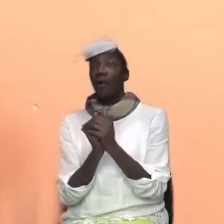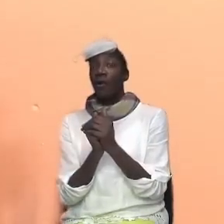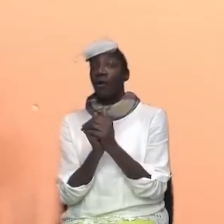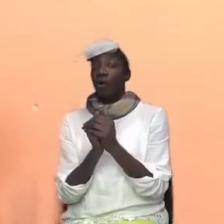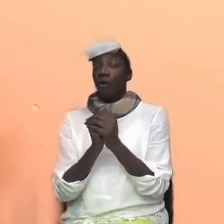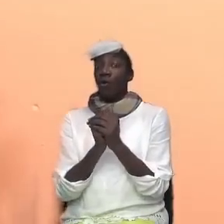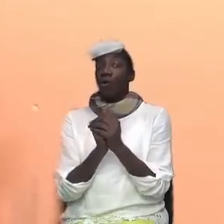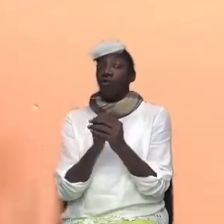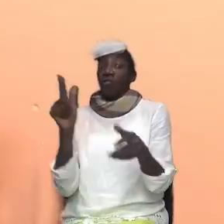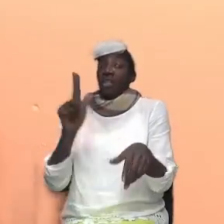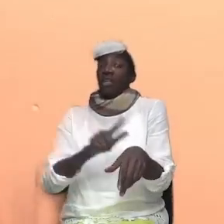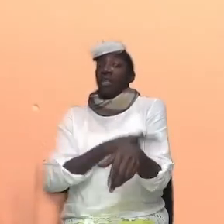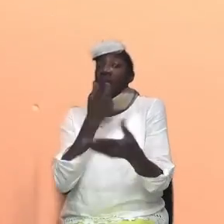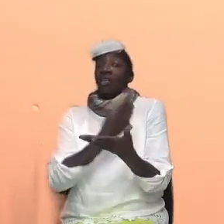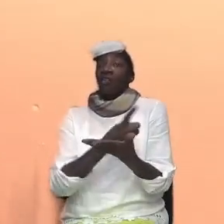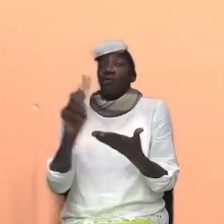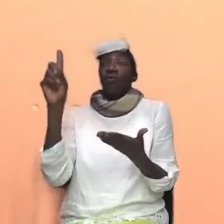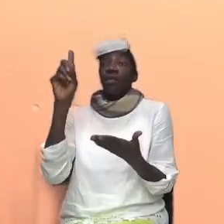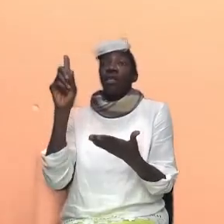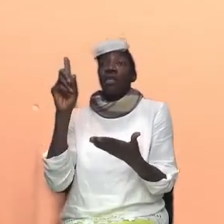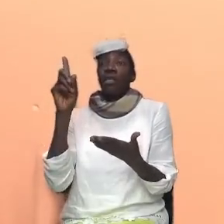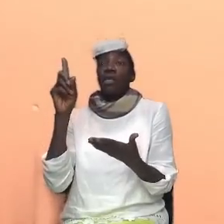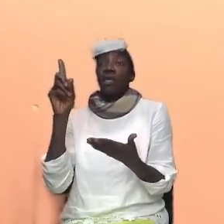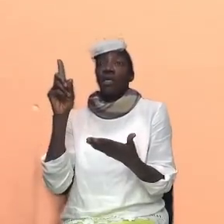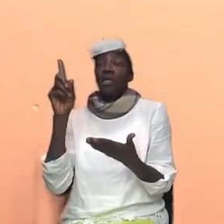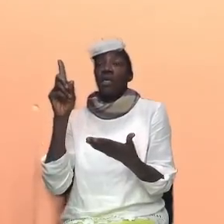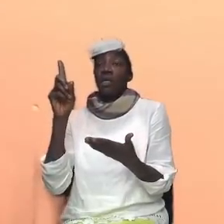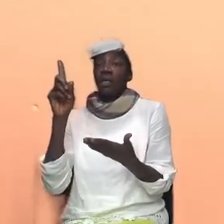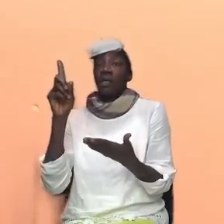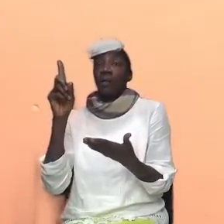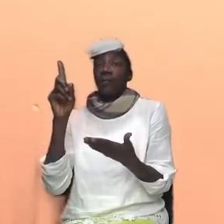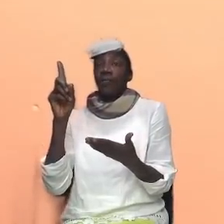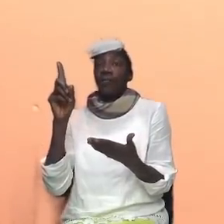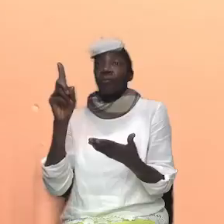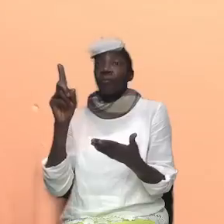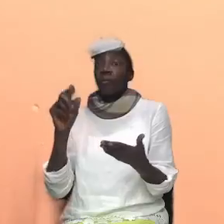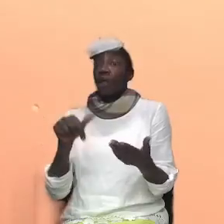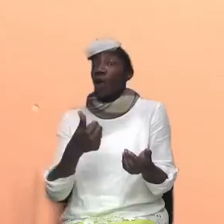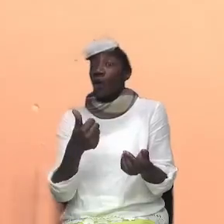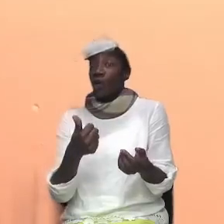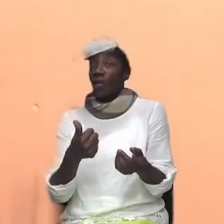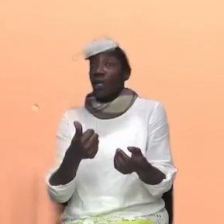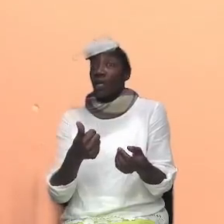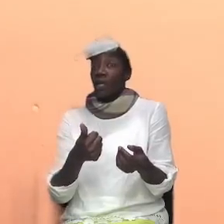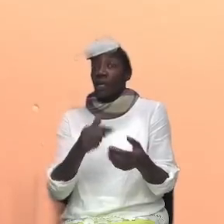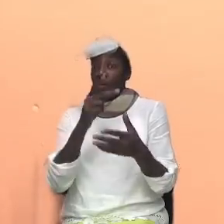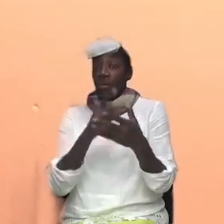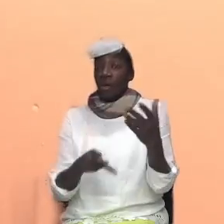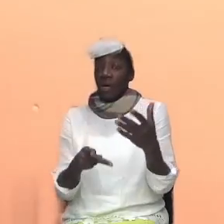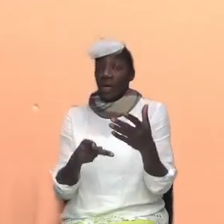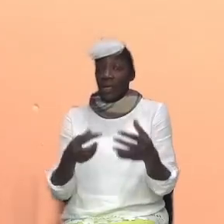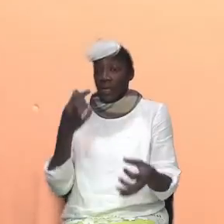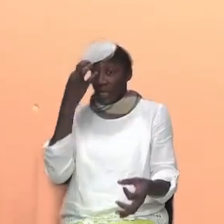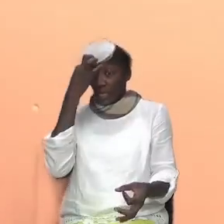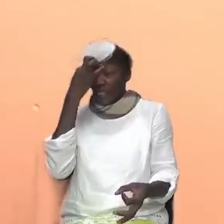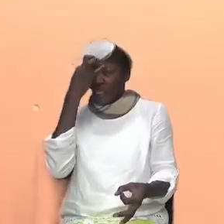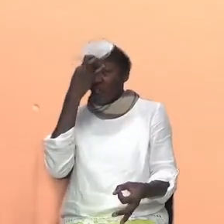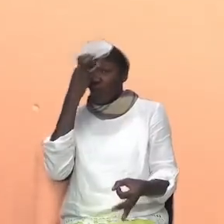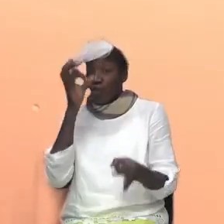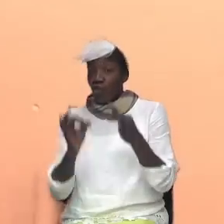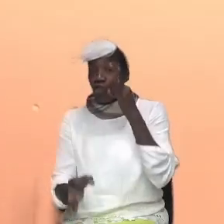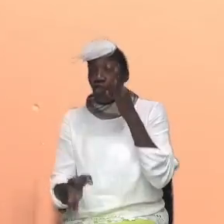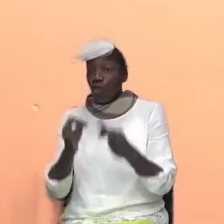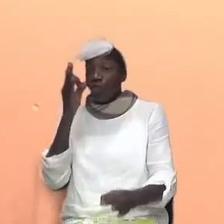last couple of weeks is the sub-area, and the specific topic is the judgment seat